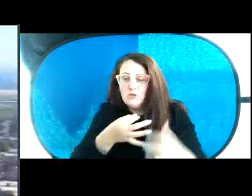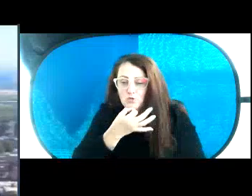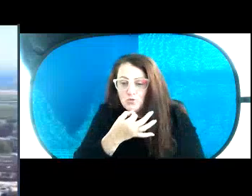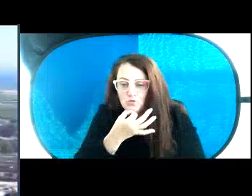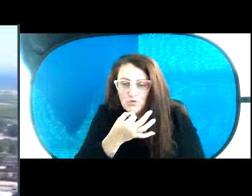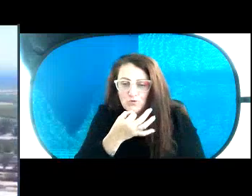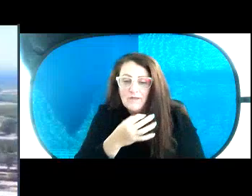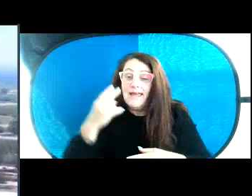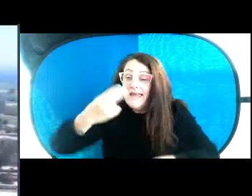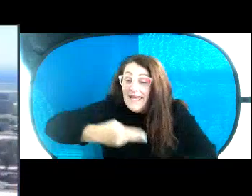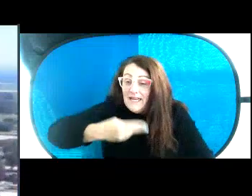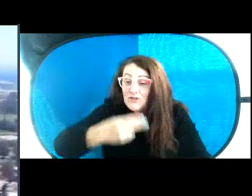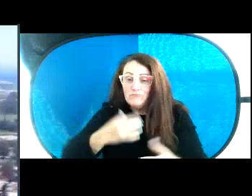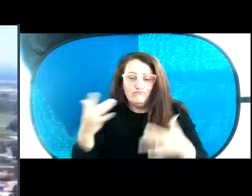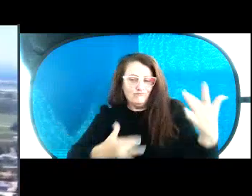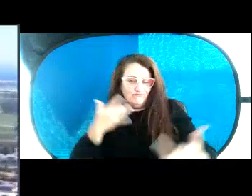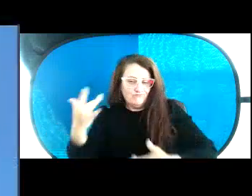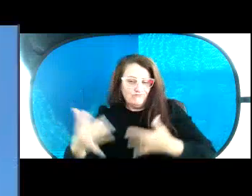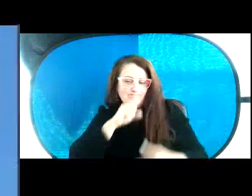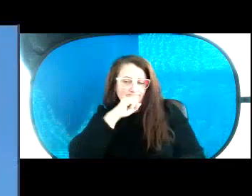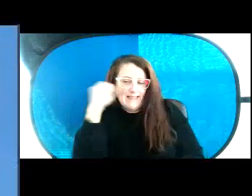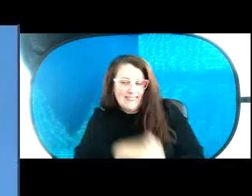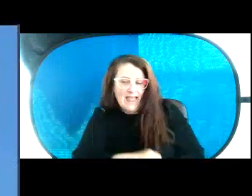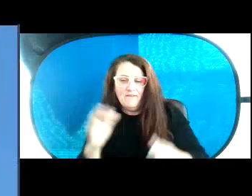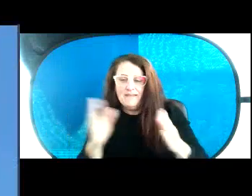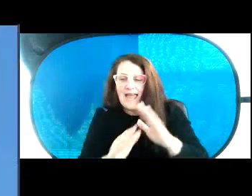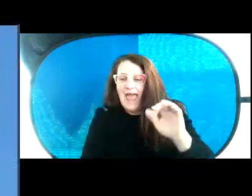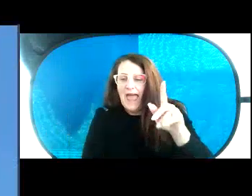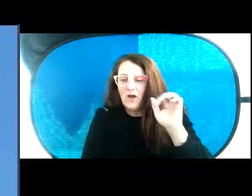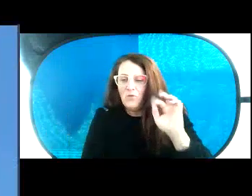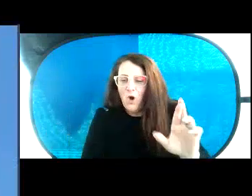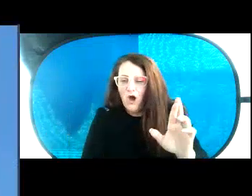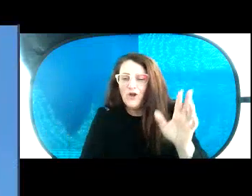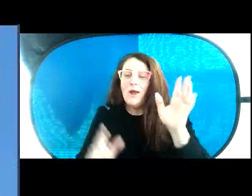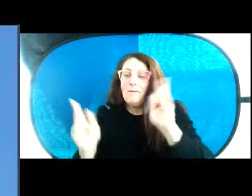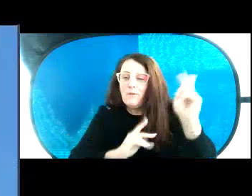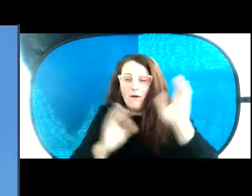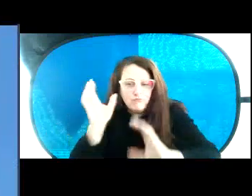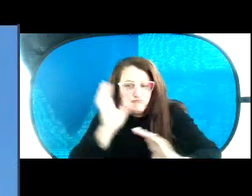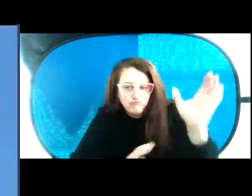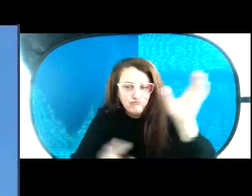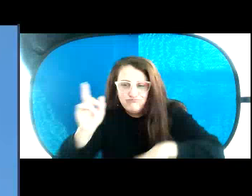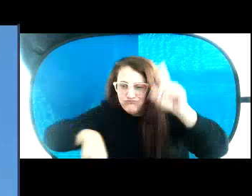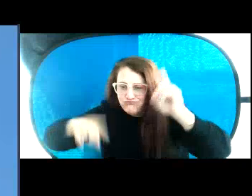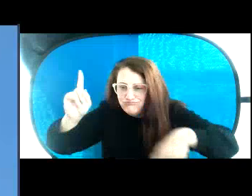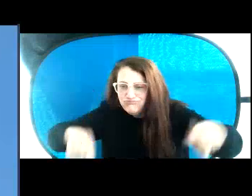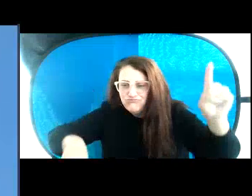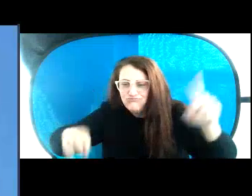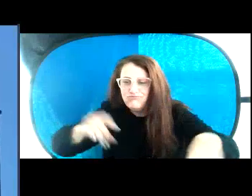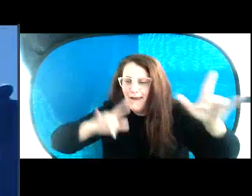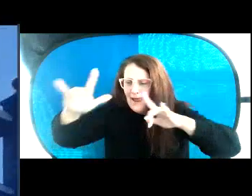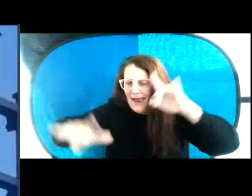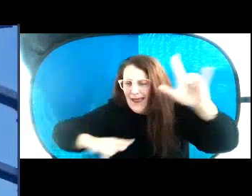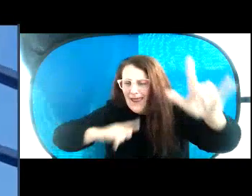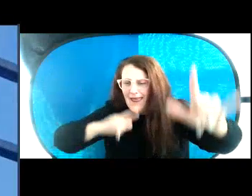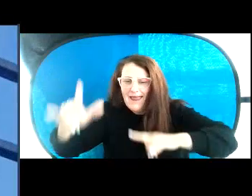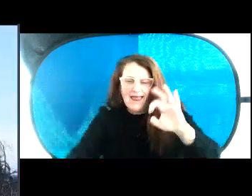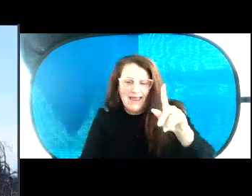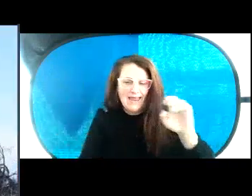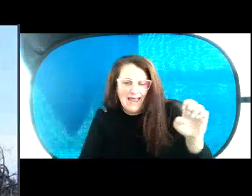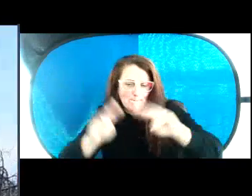History enthusiasts will love the city of Atwater. Here, individuals can explore a vast collection of historic aircraft at Castle Air